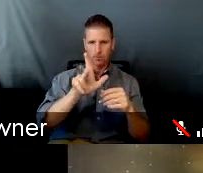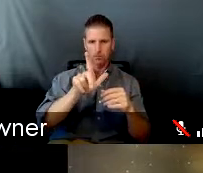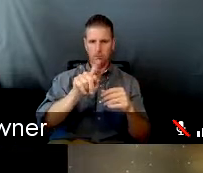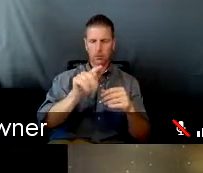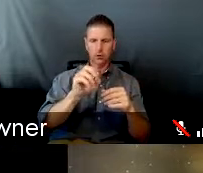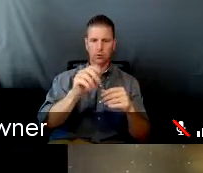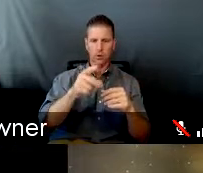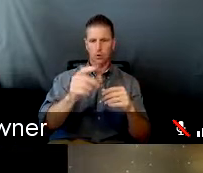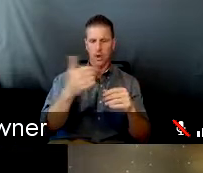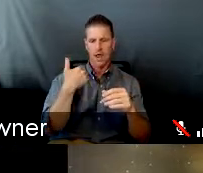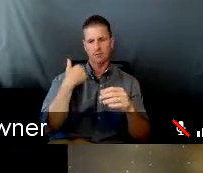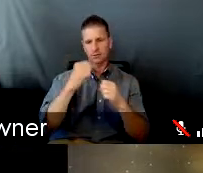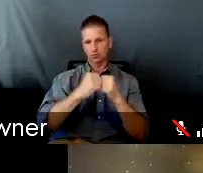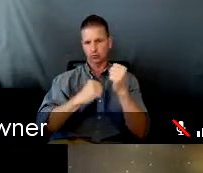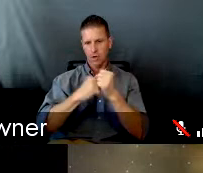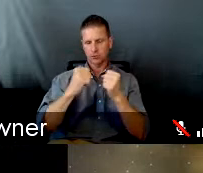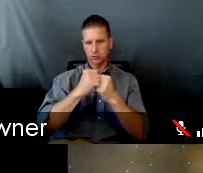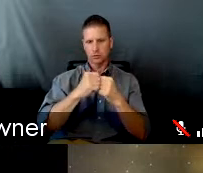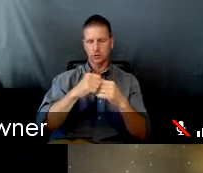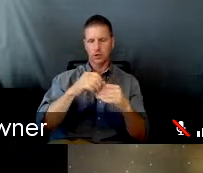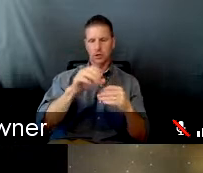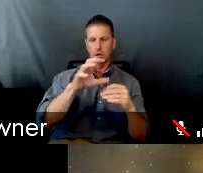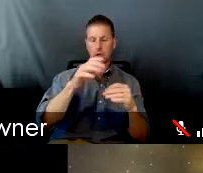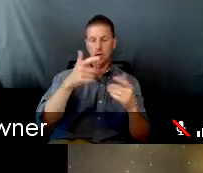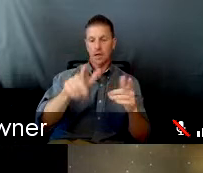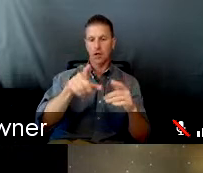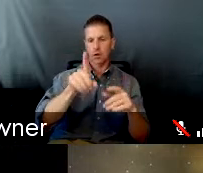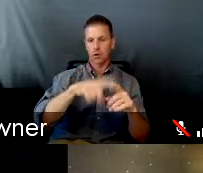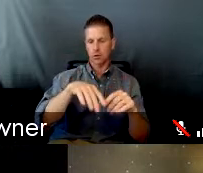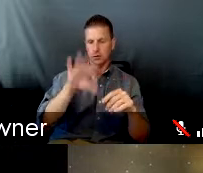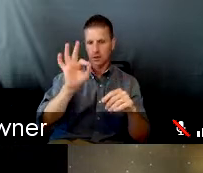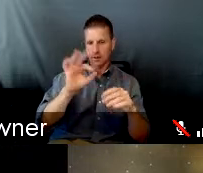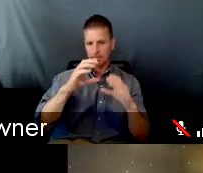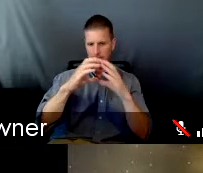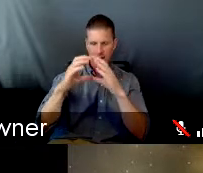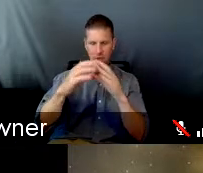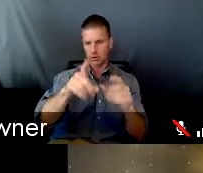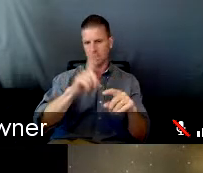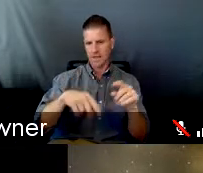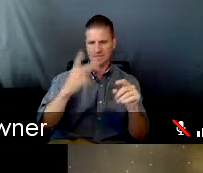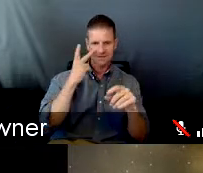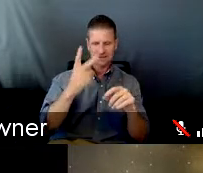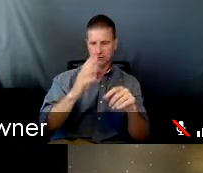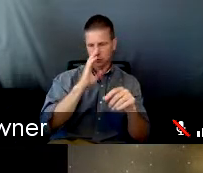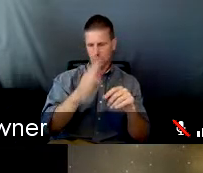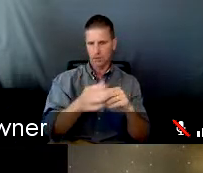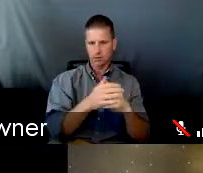create structures in the disk that allow you to detect planets that you can't see directly.